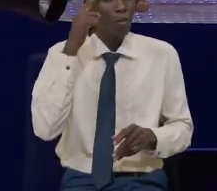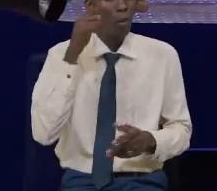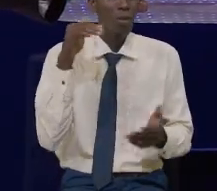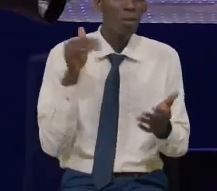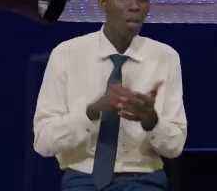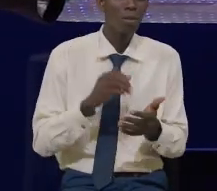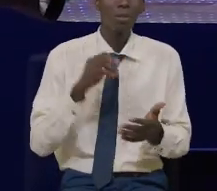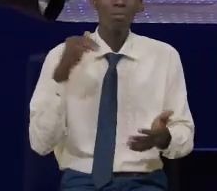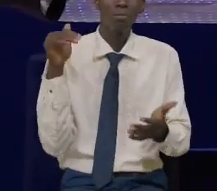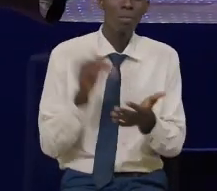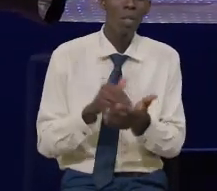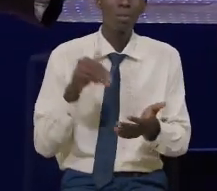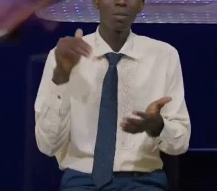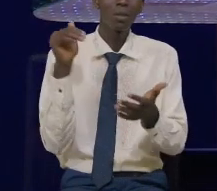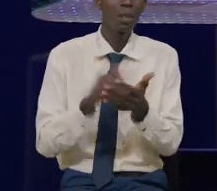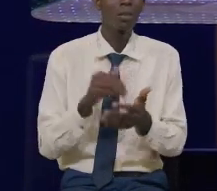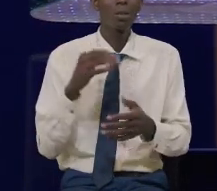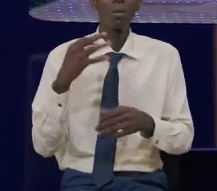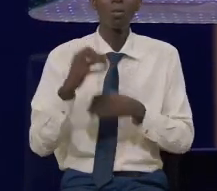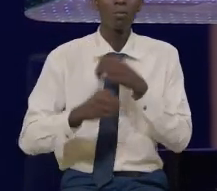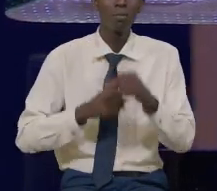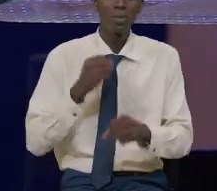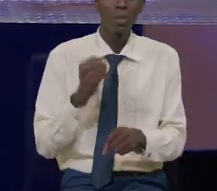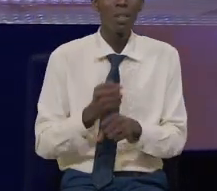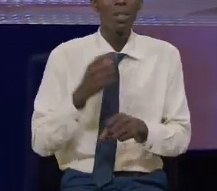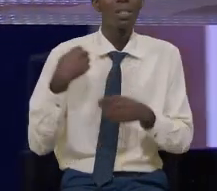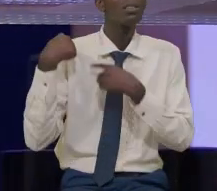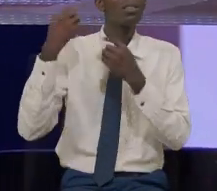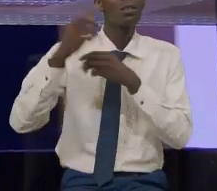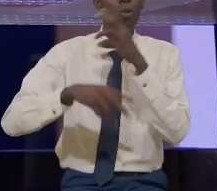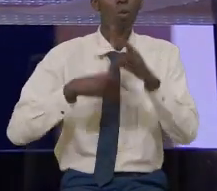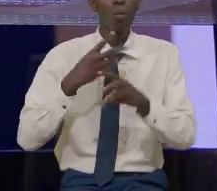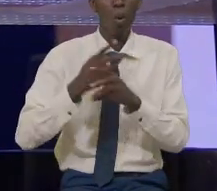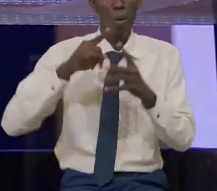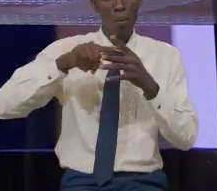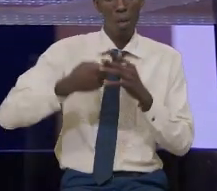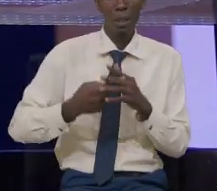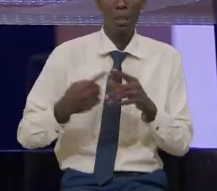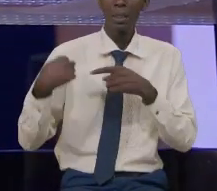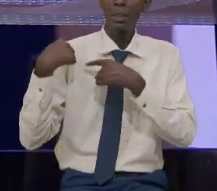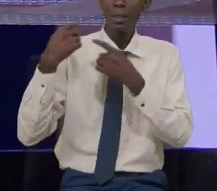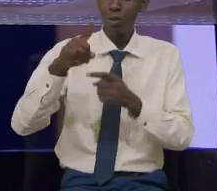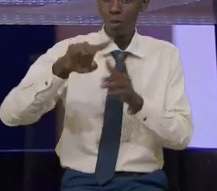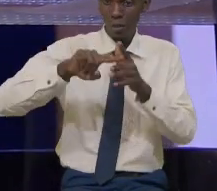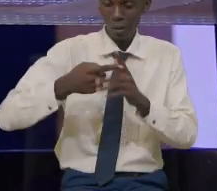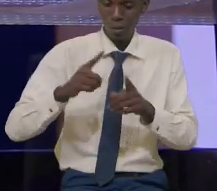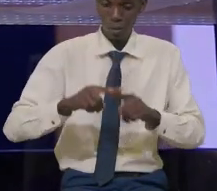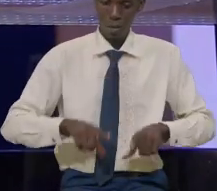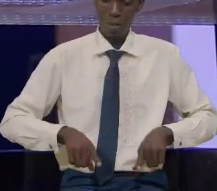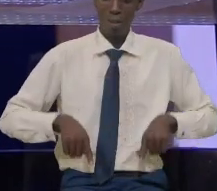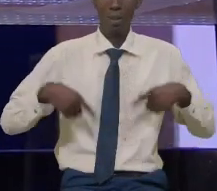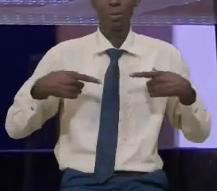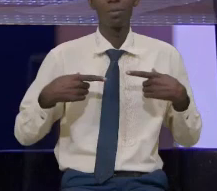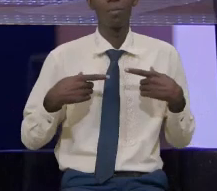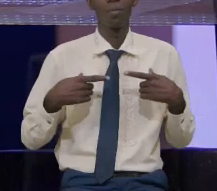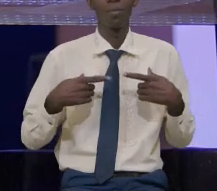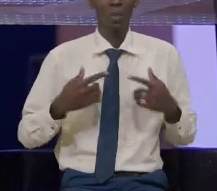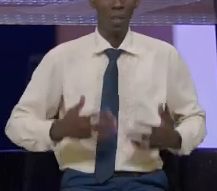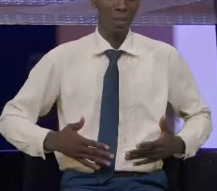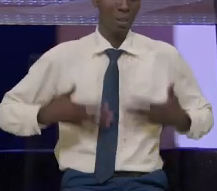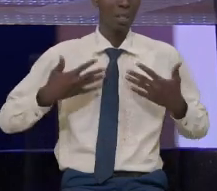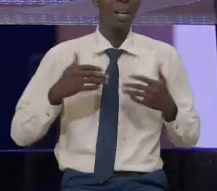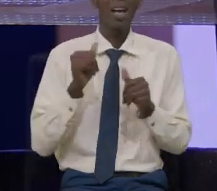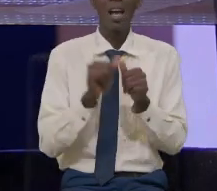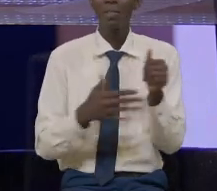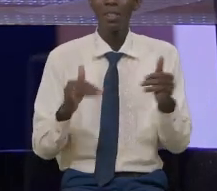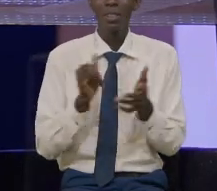thousands of years since the world began, since we started living? Everything that we have